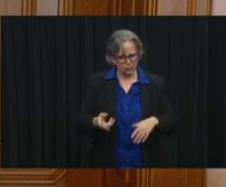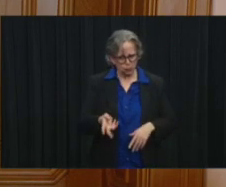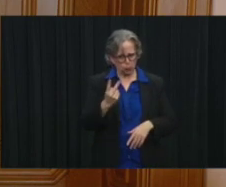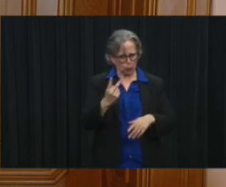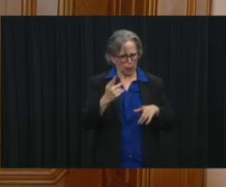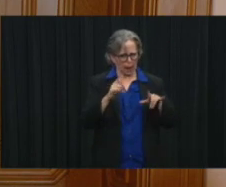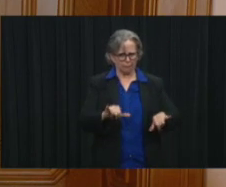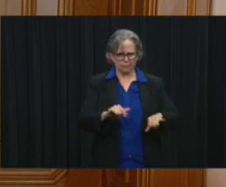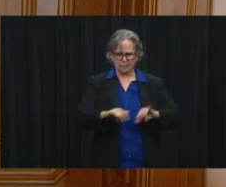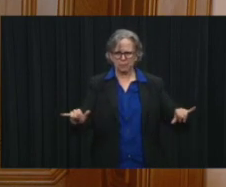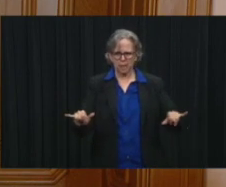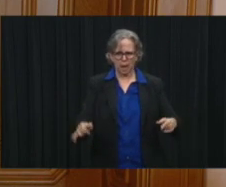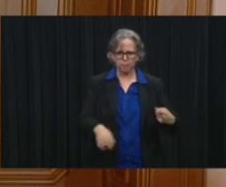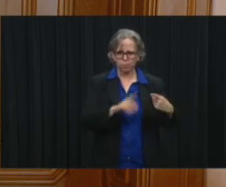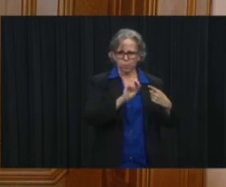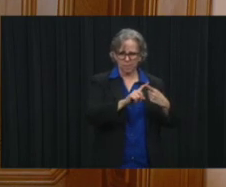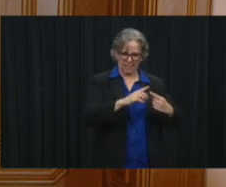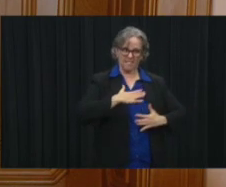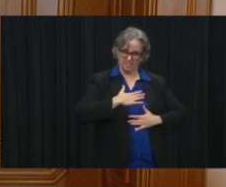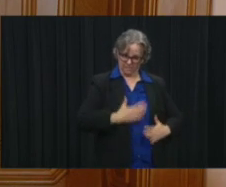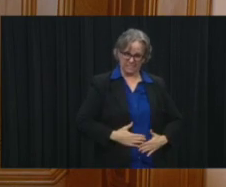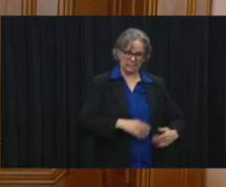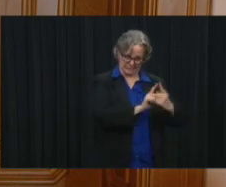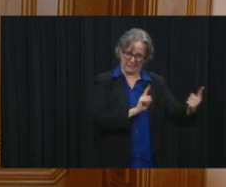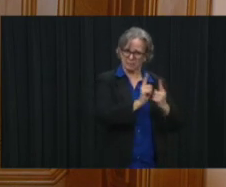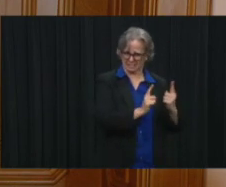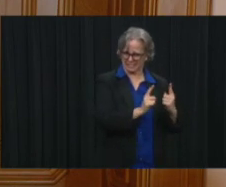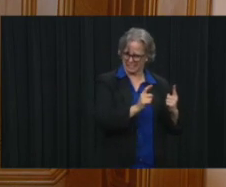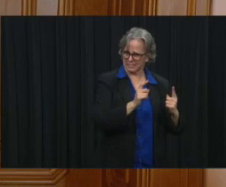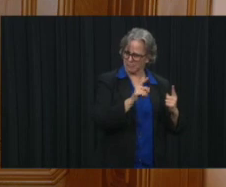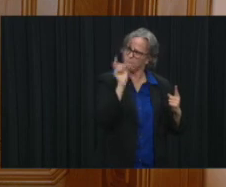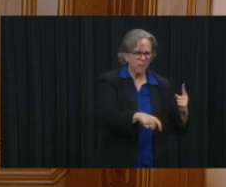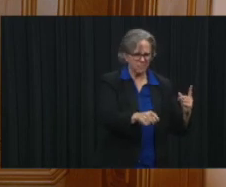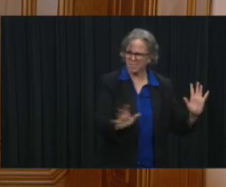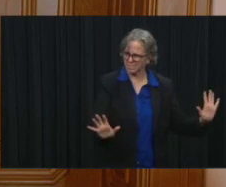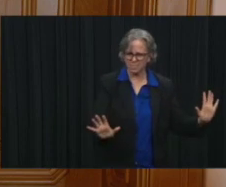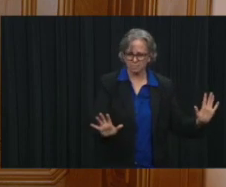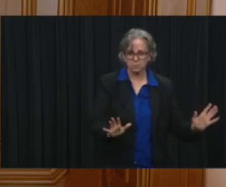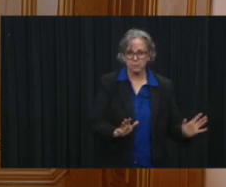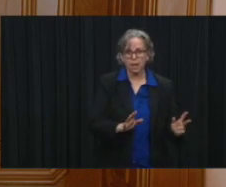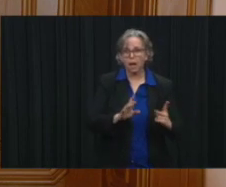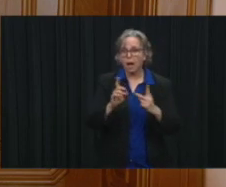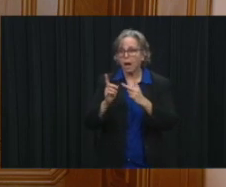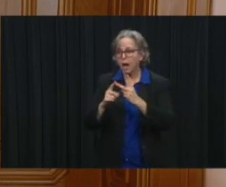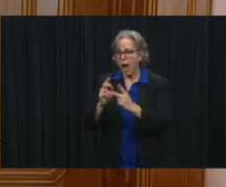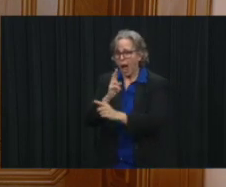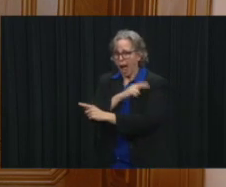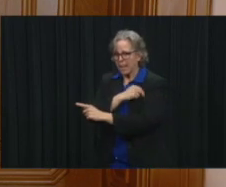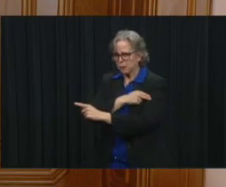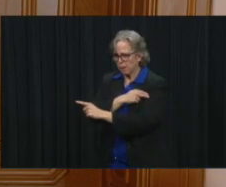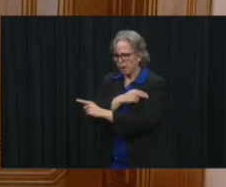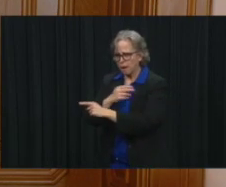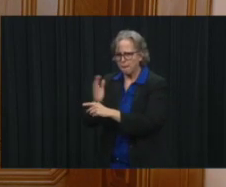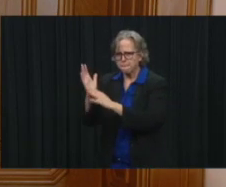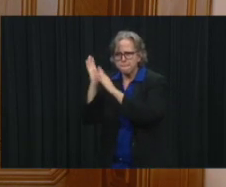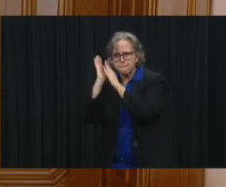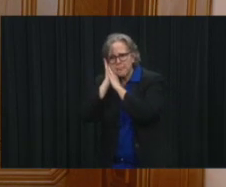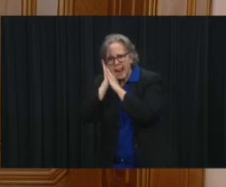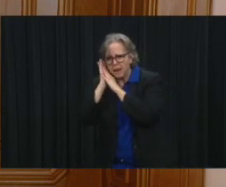is to slow this thing down. The other is to build up, and build up very, very, very